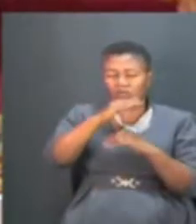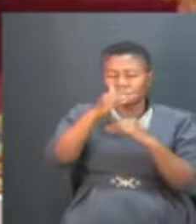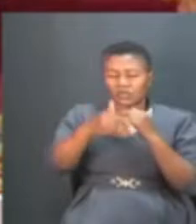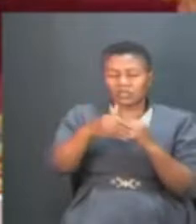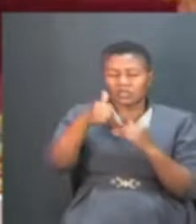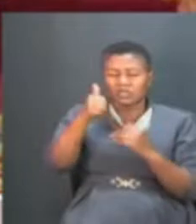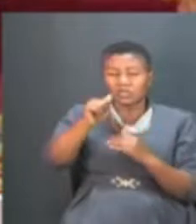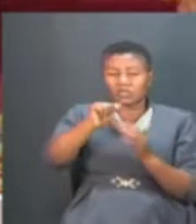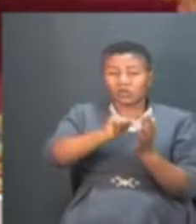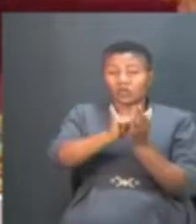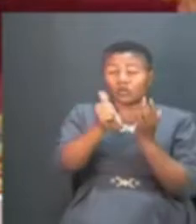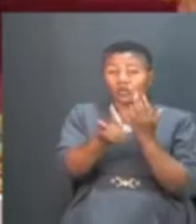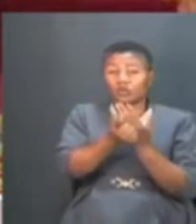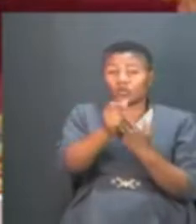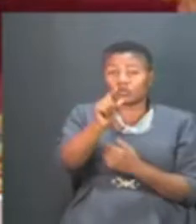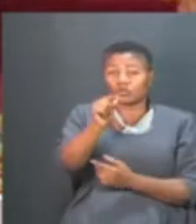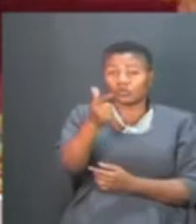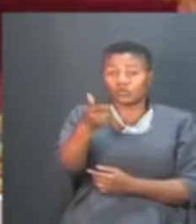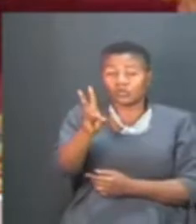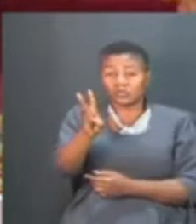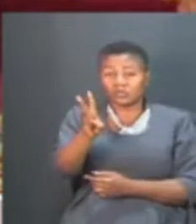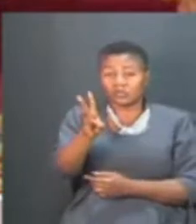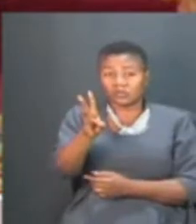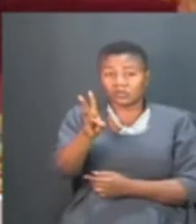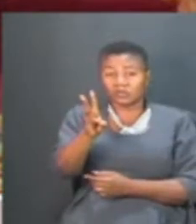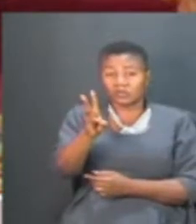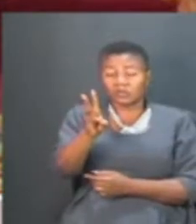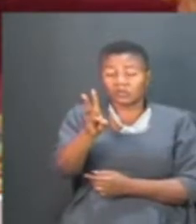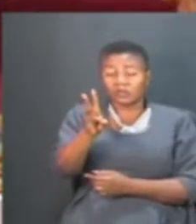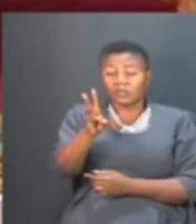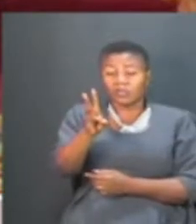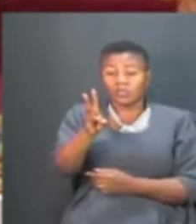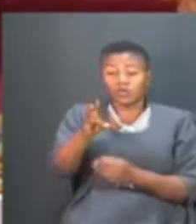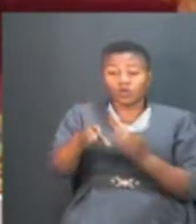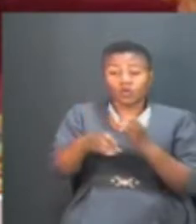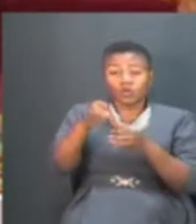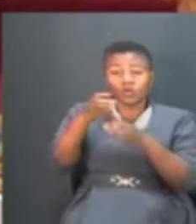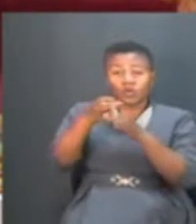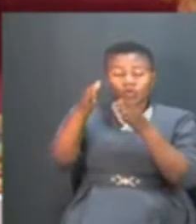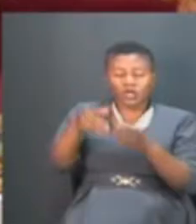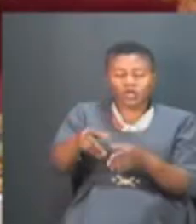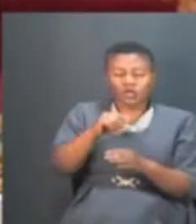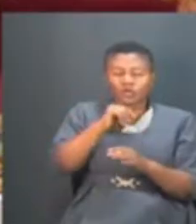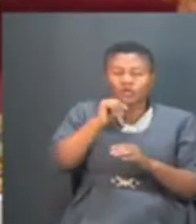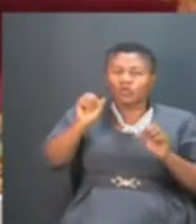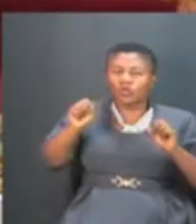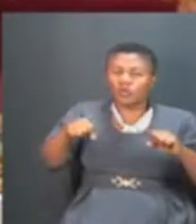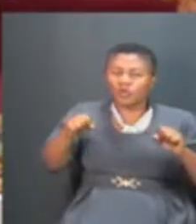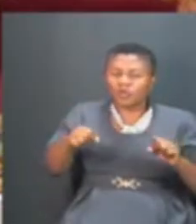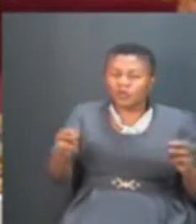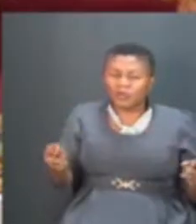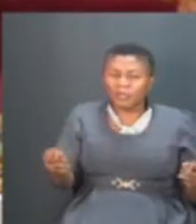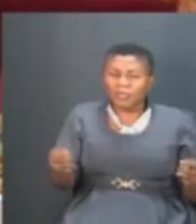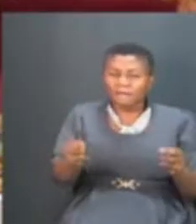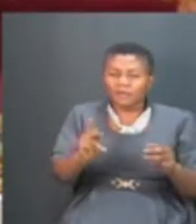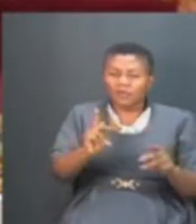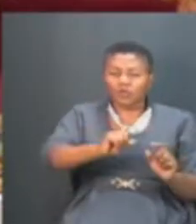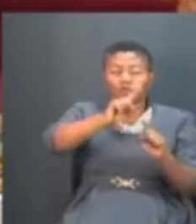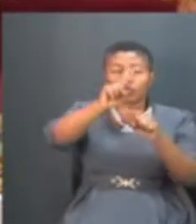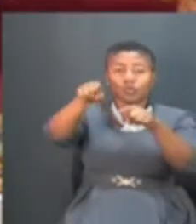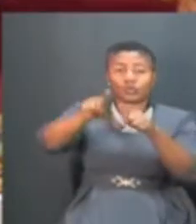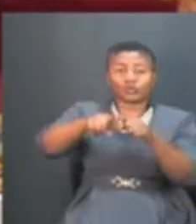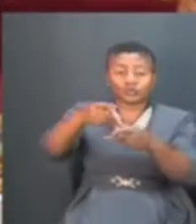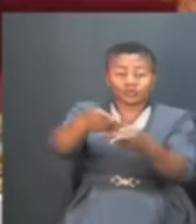2026. Due to a force majeure, the contractor was unable to mobilize to site